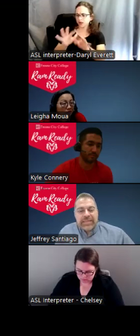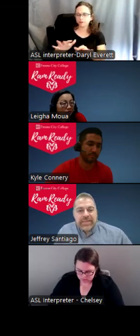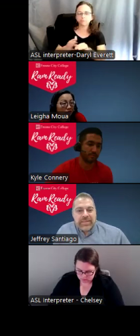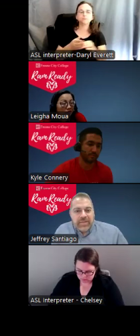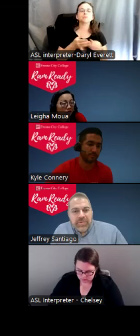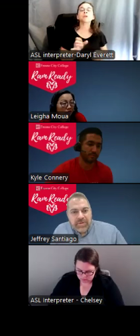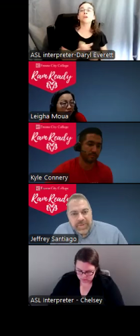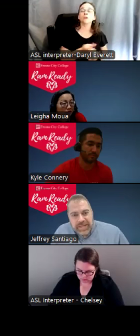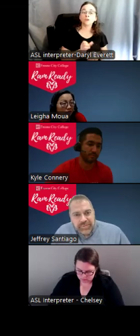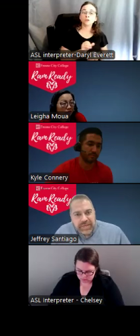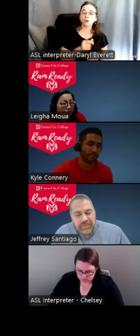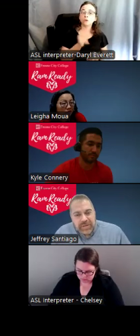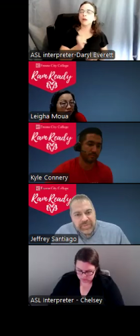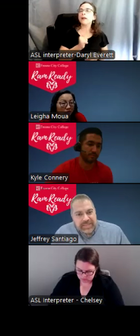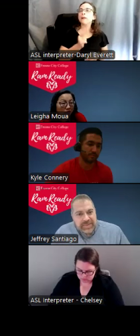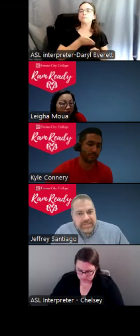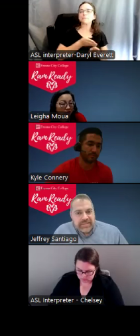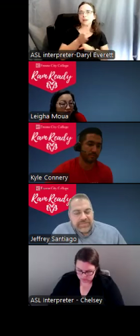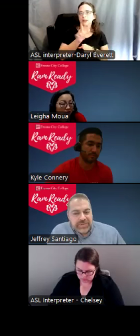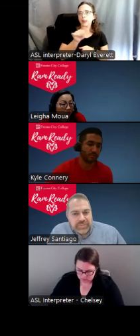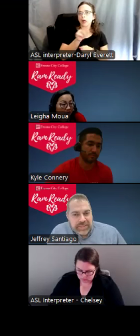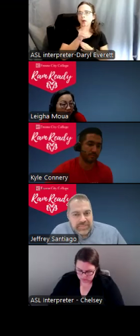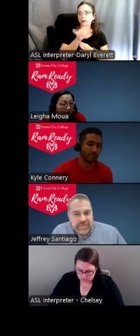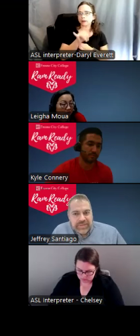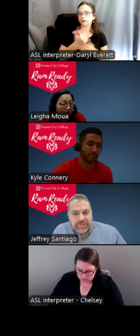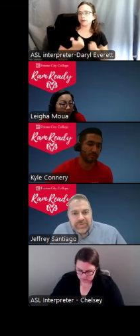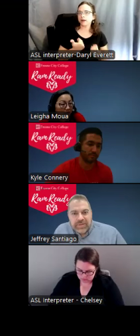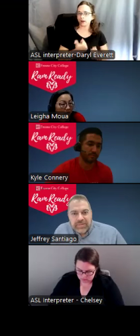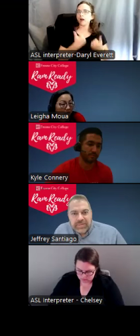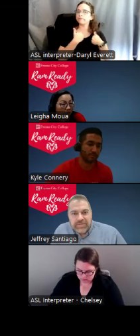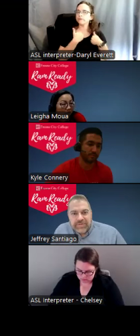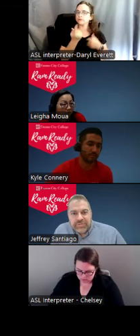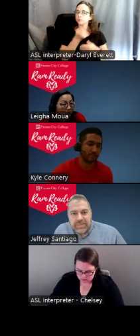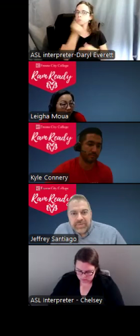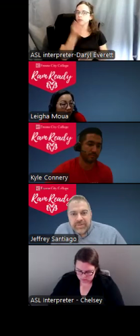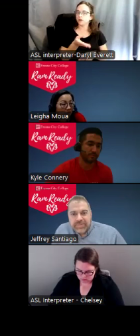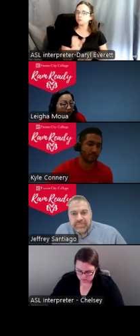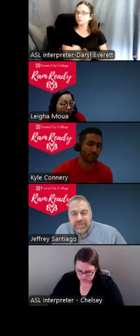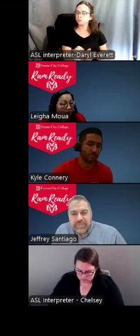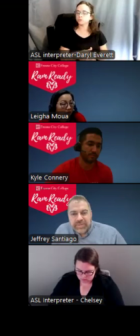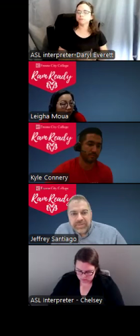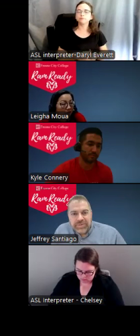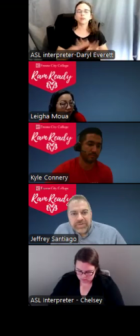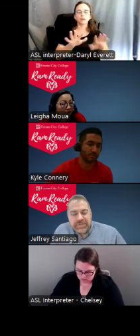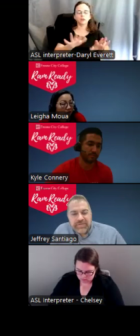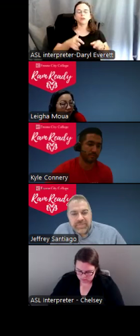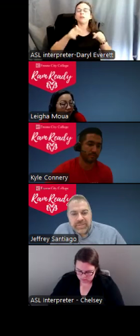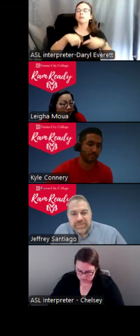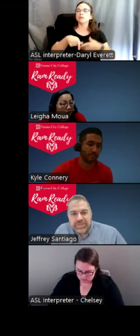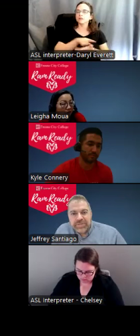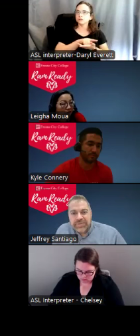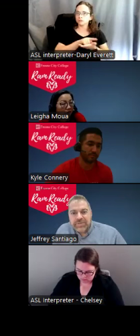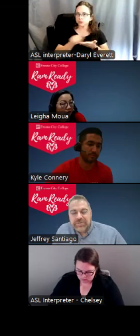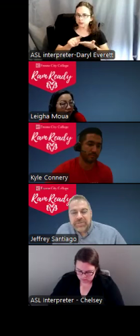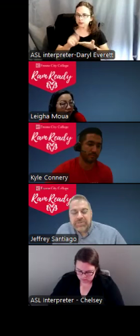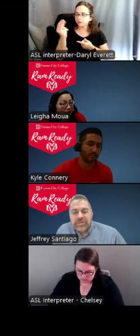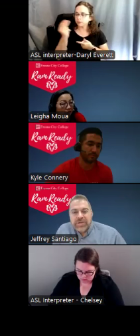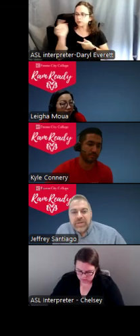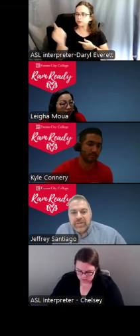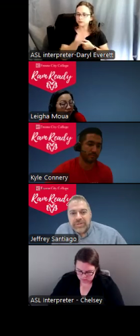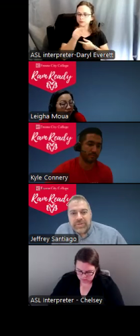So like I said, our pathway welcome week is basically this first week, Monday through, going to be the first week, Monday through Thursday from 8 to